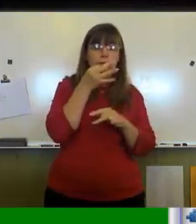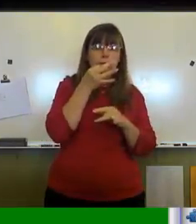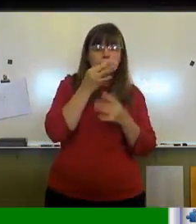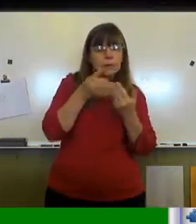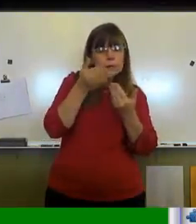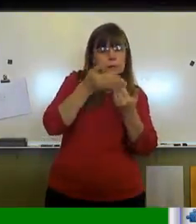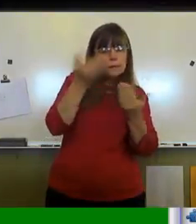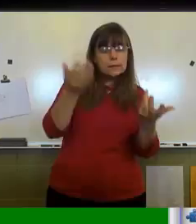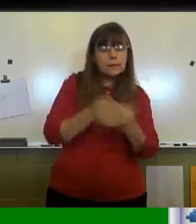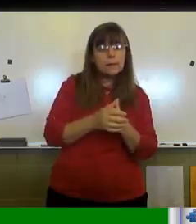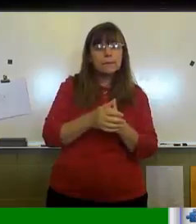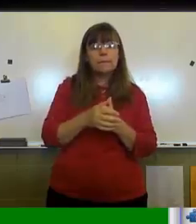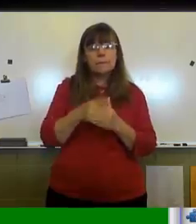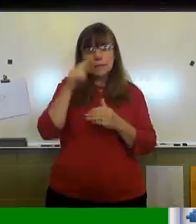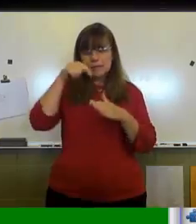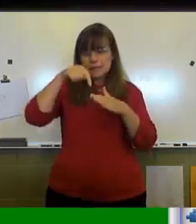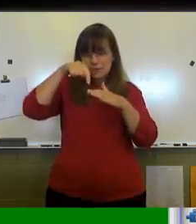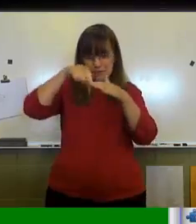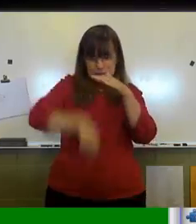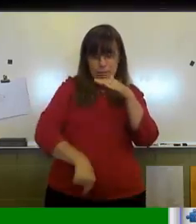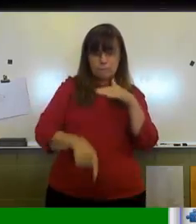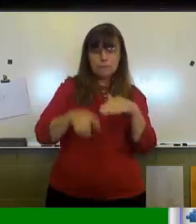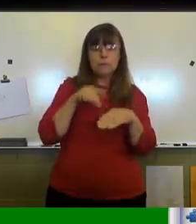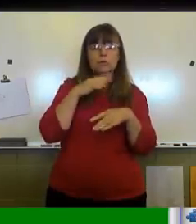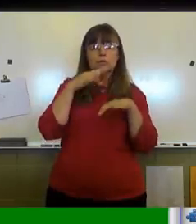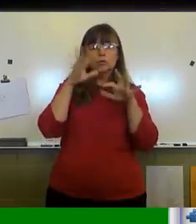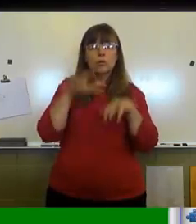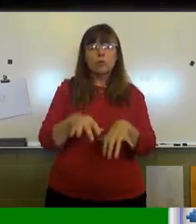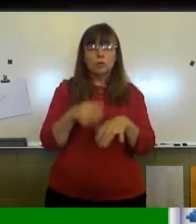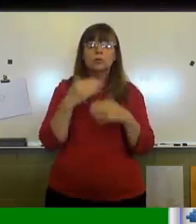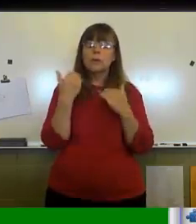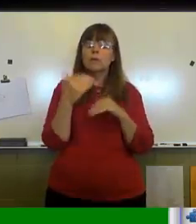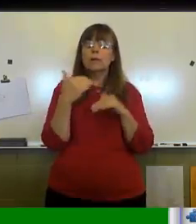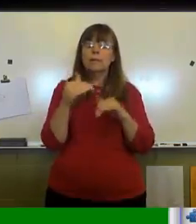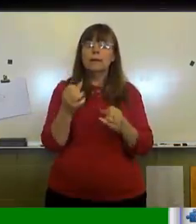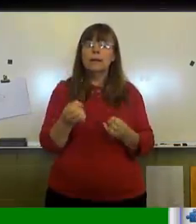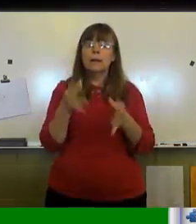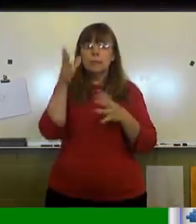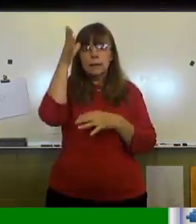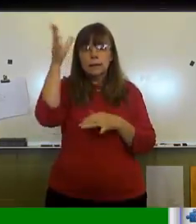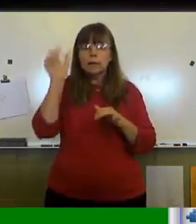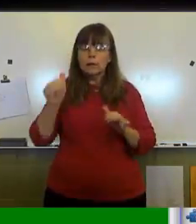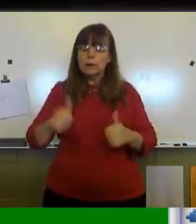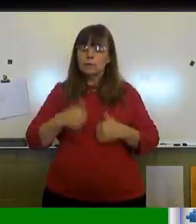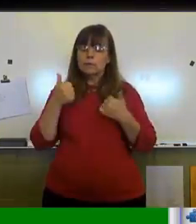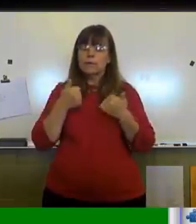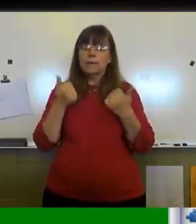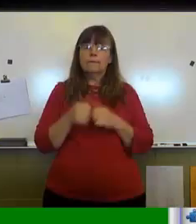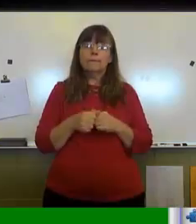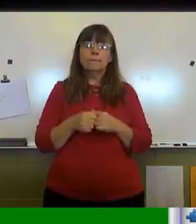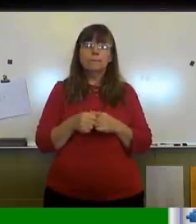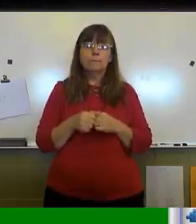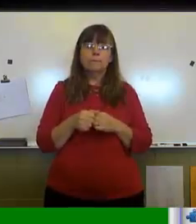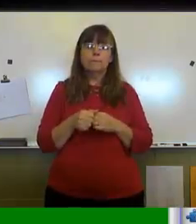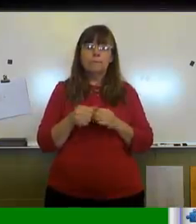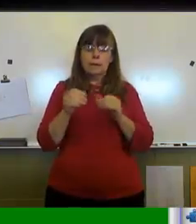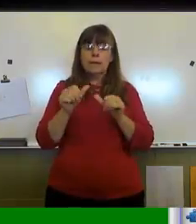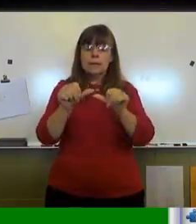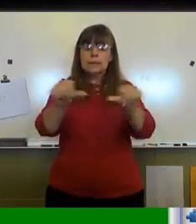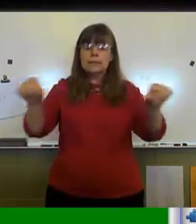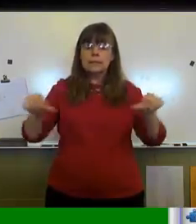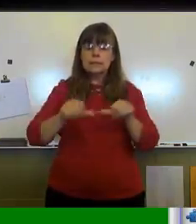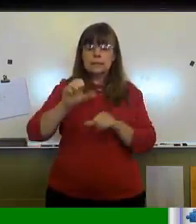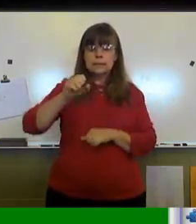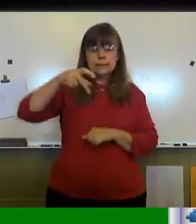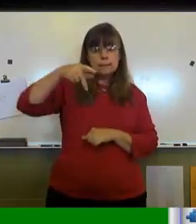deep snow. So that will limit how many deer can actually survive. Space is another one. So there's certain animals that